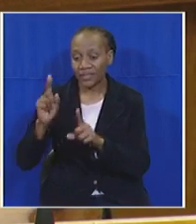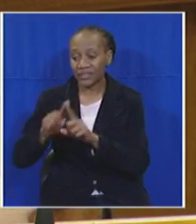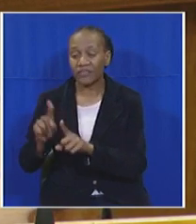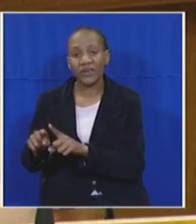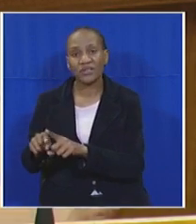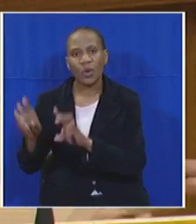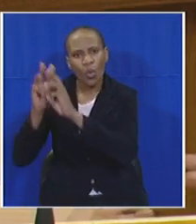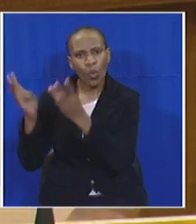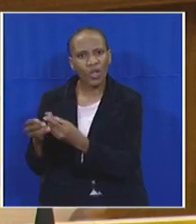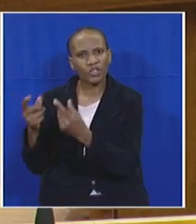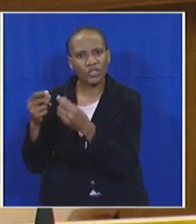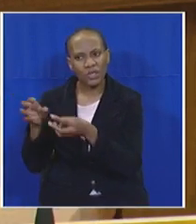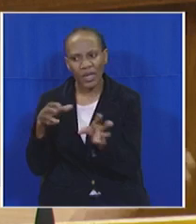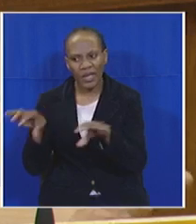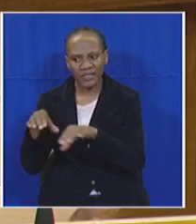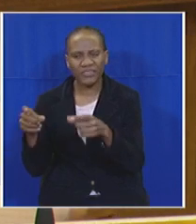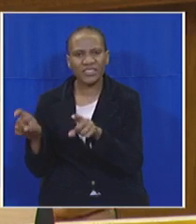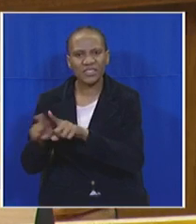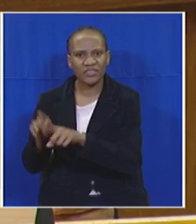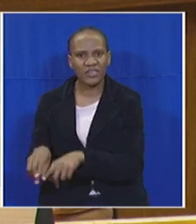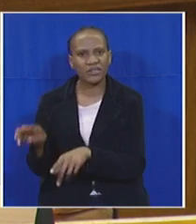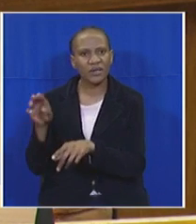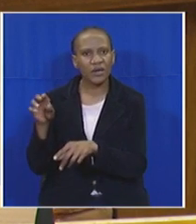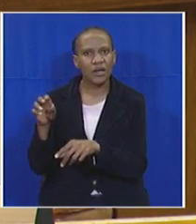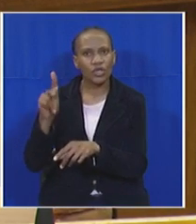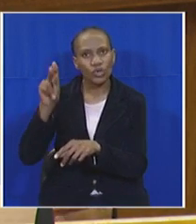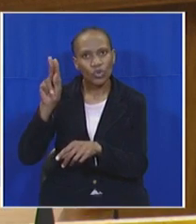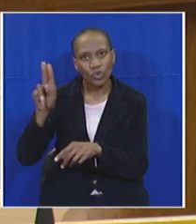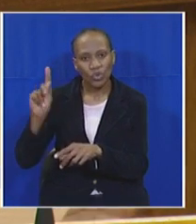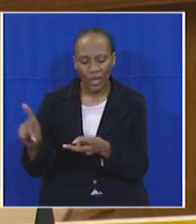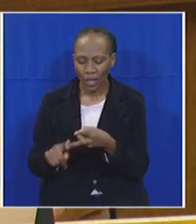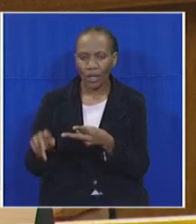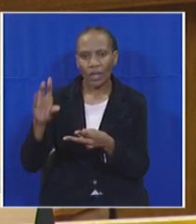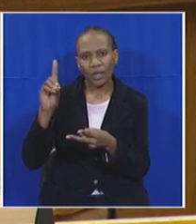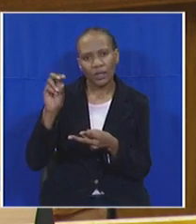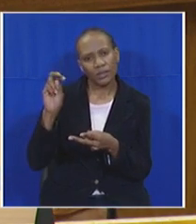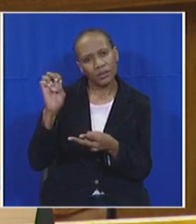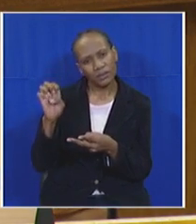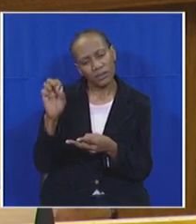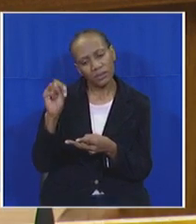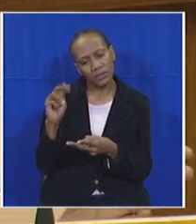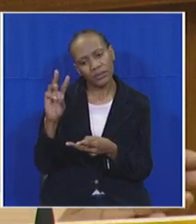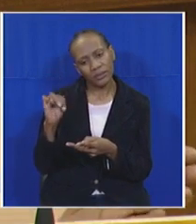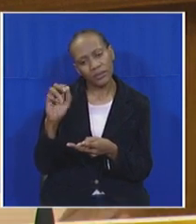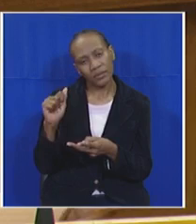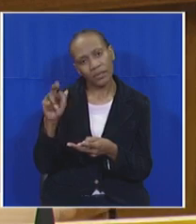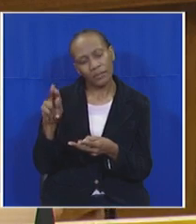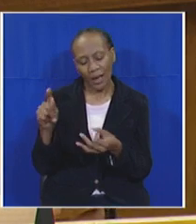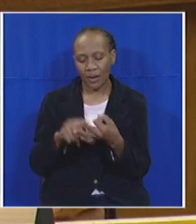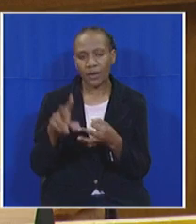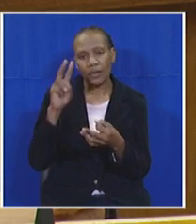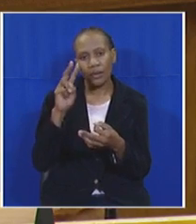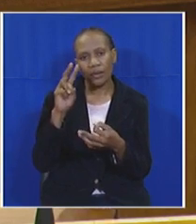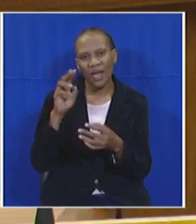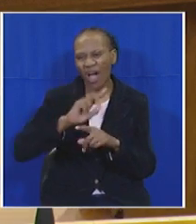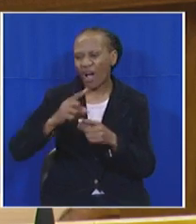the world, and like in Britain, like in Denmark, and like in Netherlands, and in some parts of